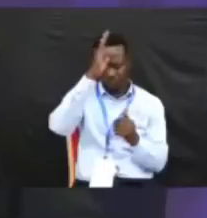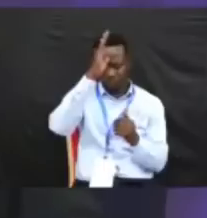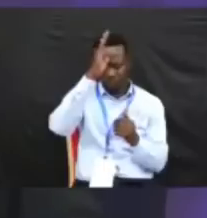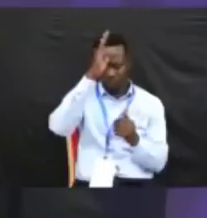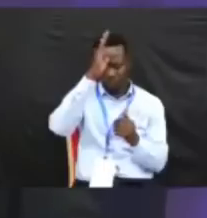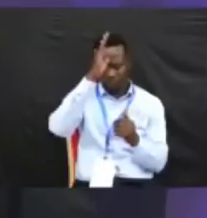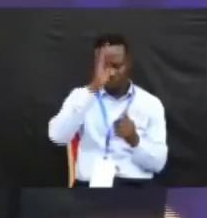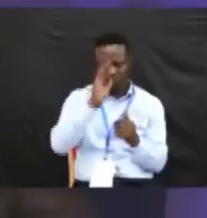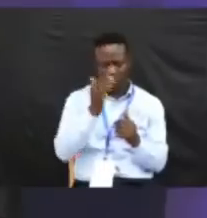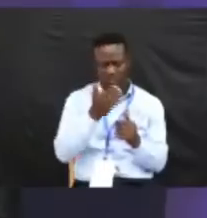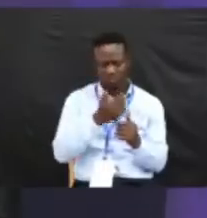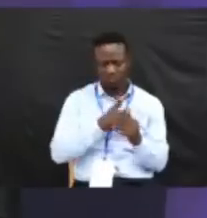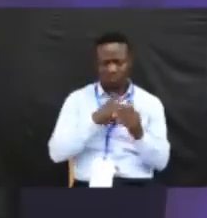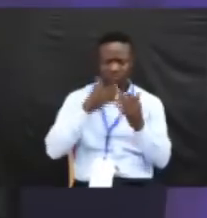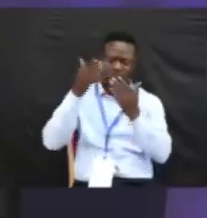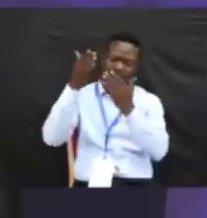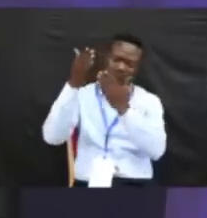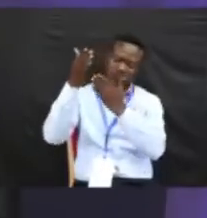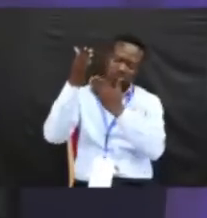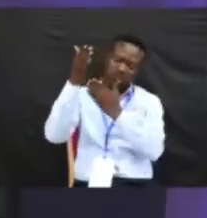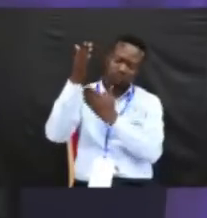and our God,